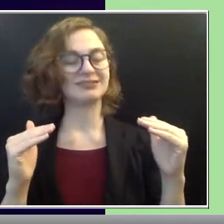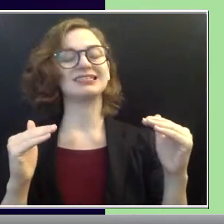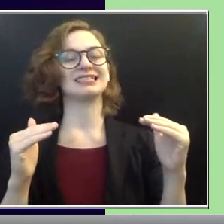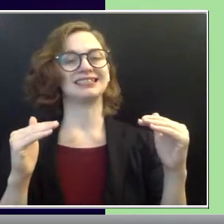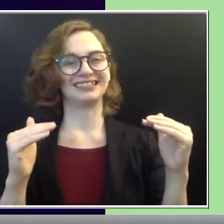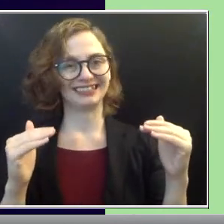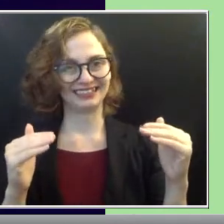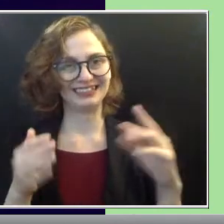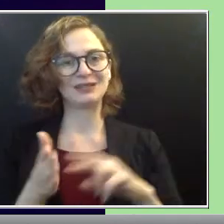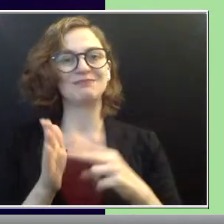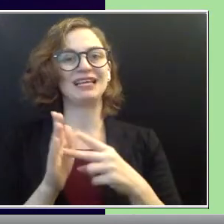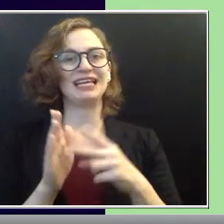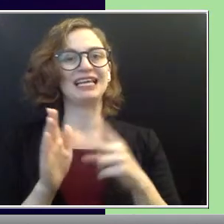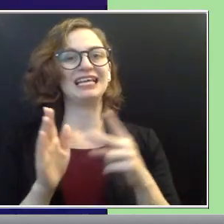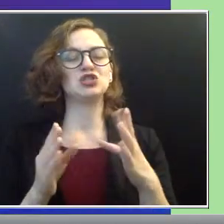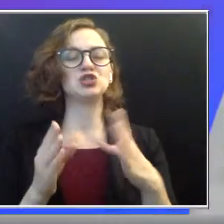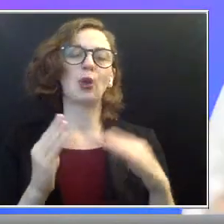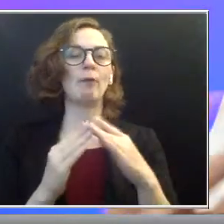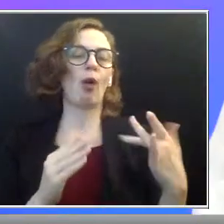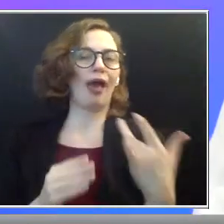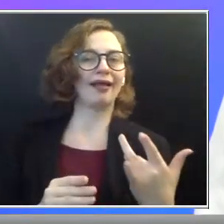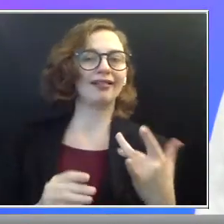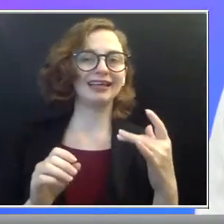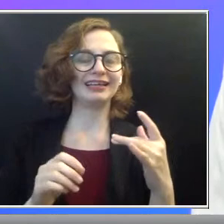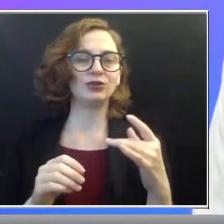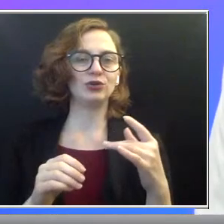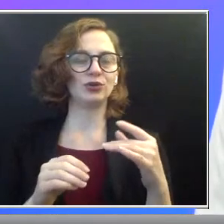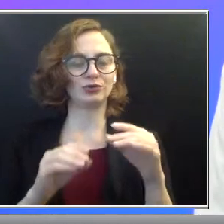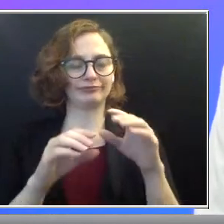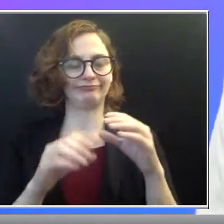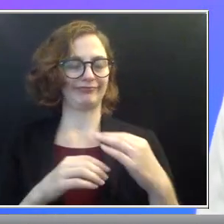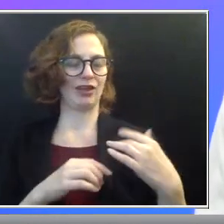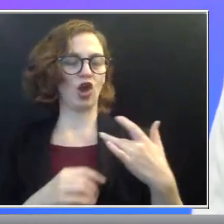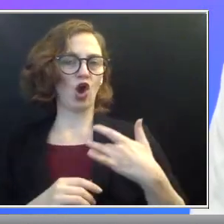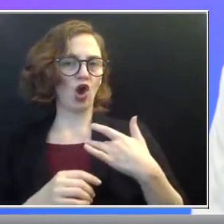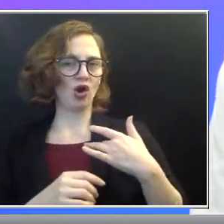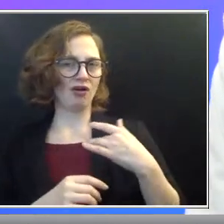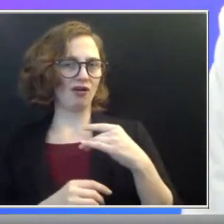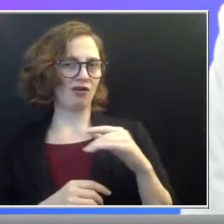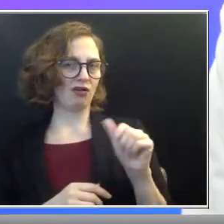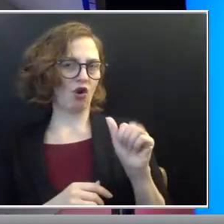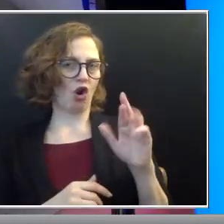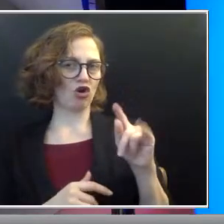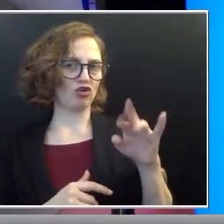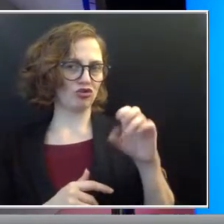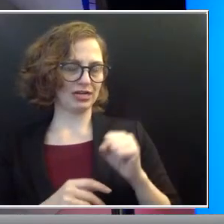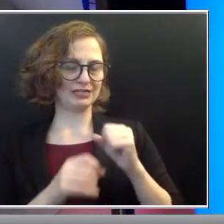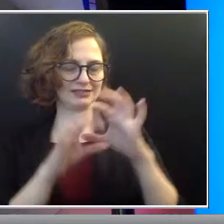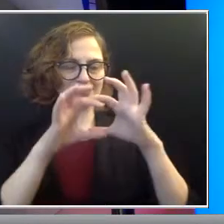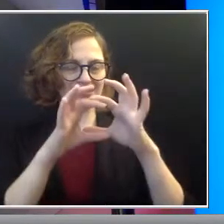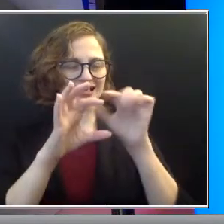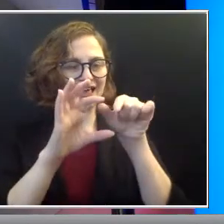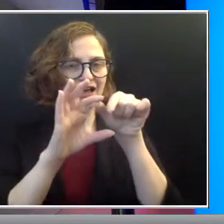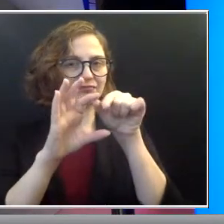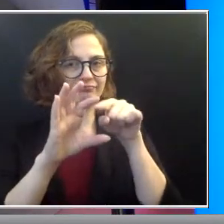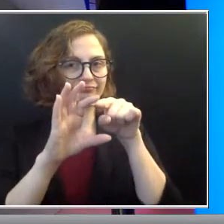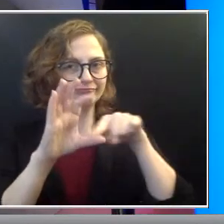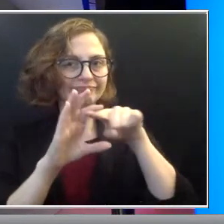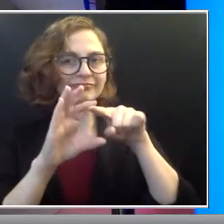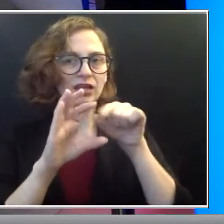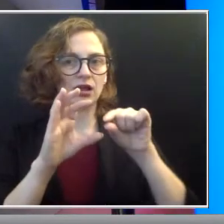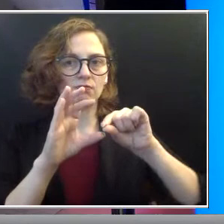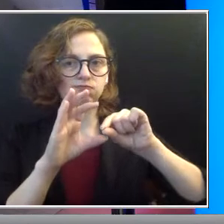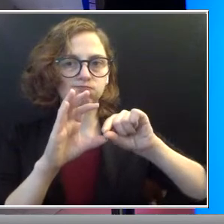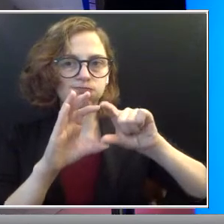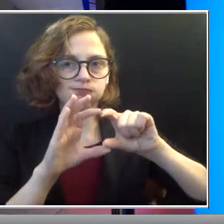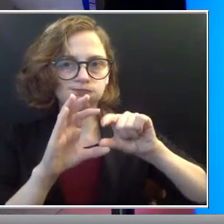plaque, cholesterol plaque in your heart arteries, and can predispose you to heart attacks down the road. So, Dr. Eck,